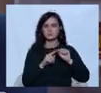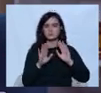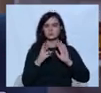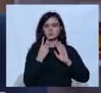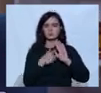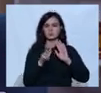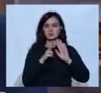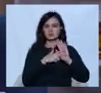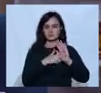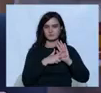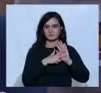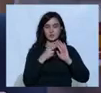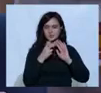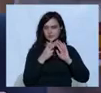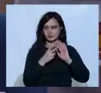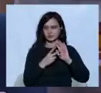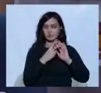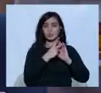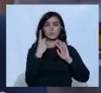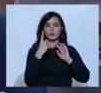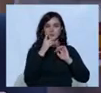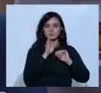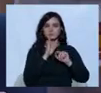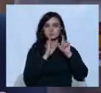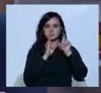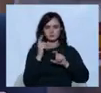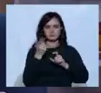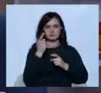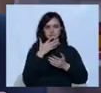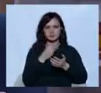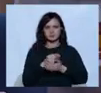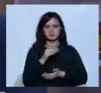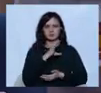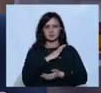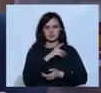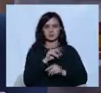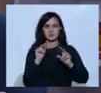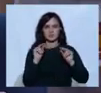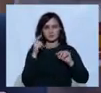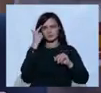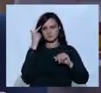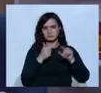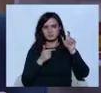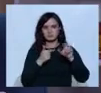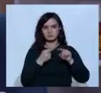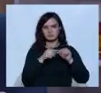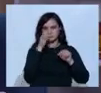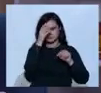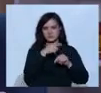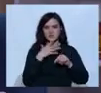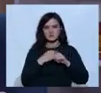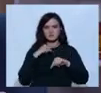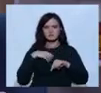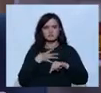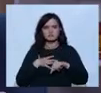means that he will have to give up a pound of his flesh. Bassanio immediately travels to Venice to